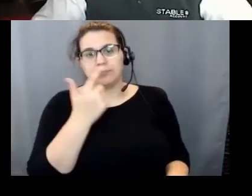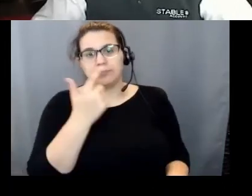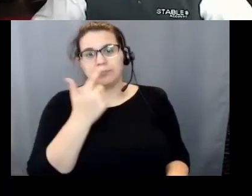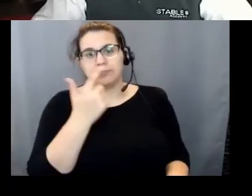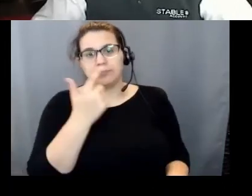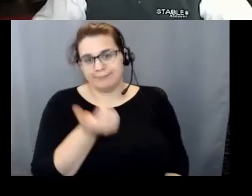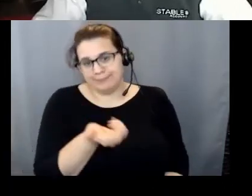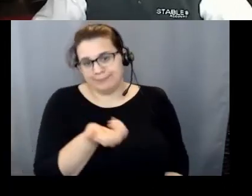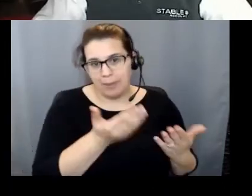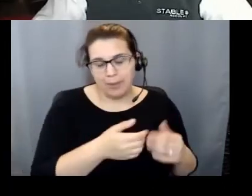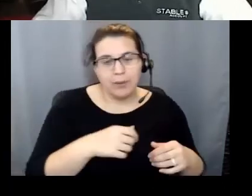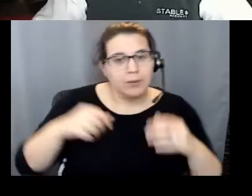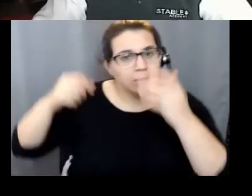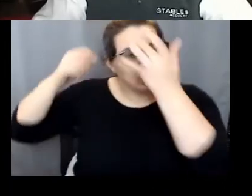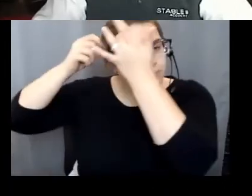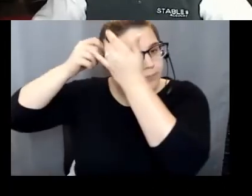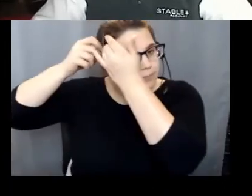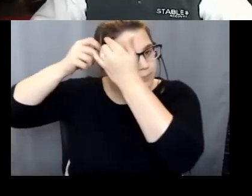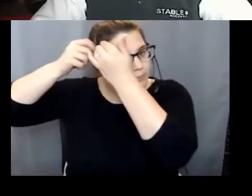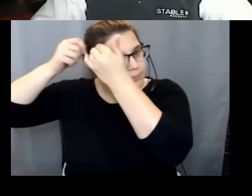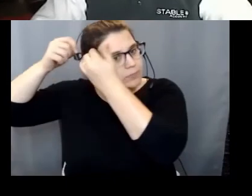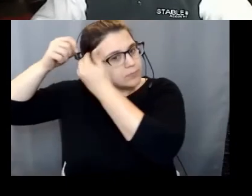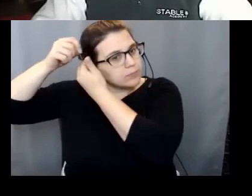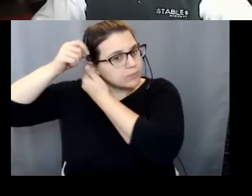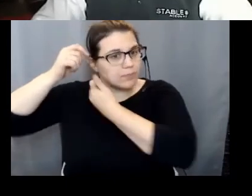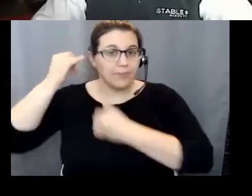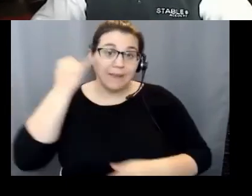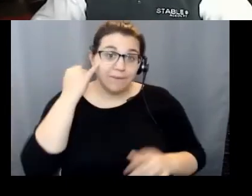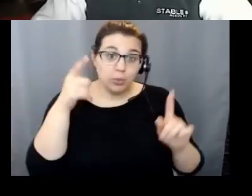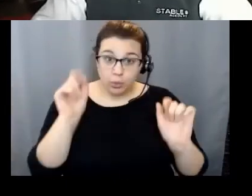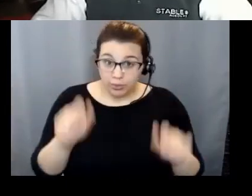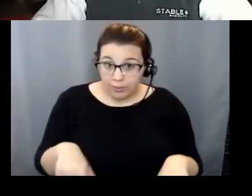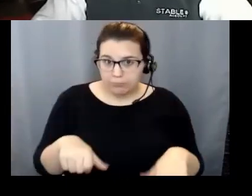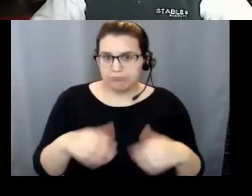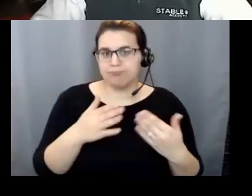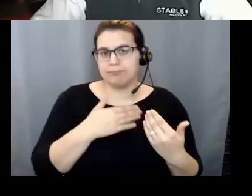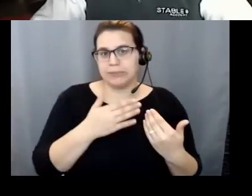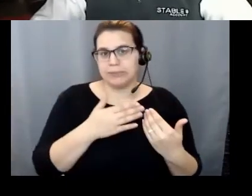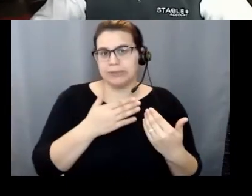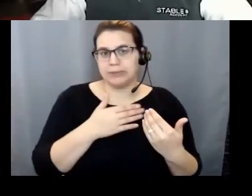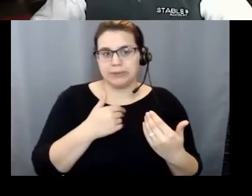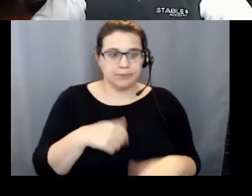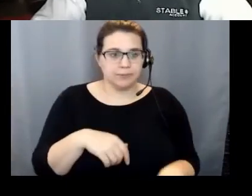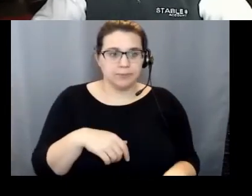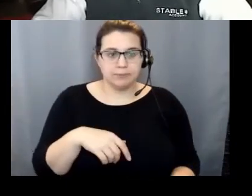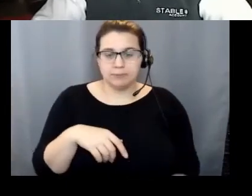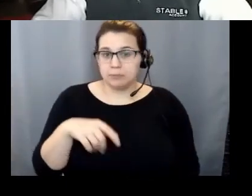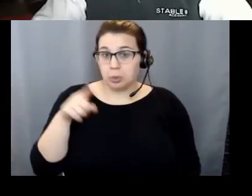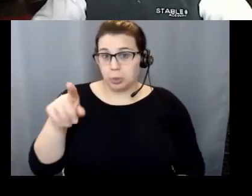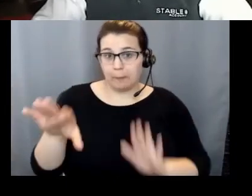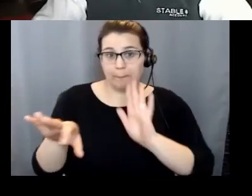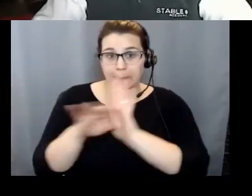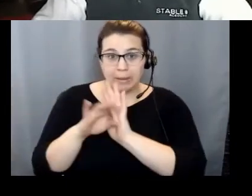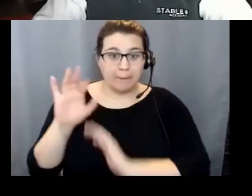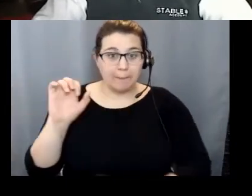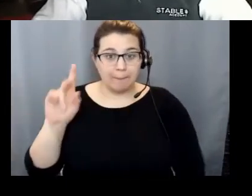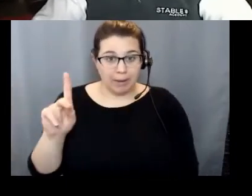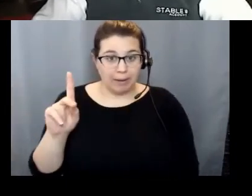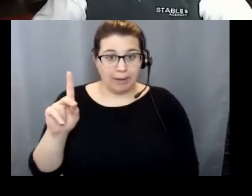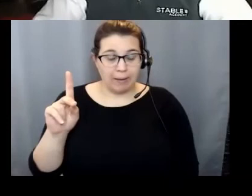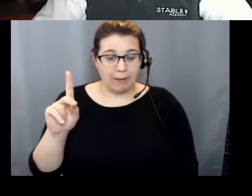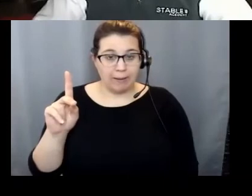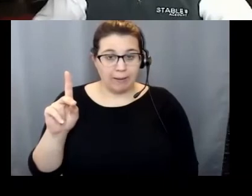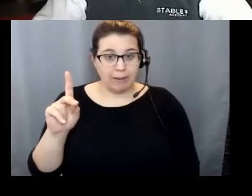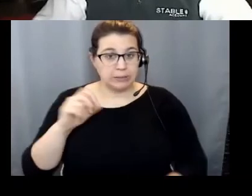process. But if you can, this is very easy. You select the bank. It actually, through a secure link, brings up